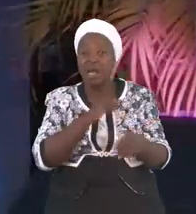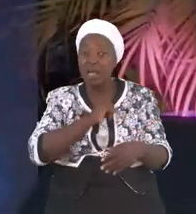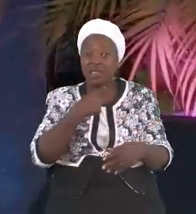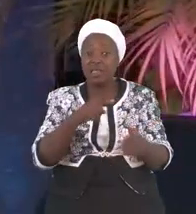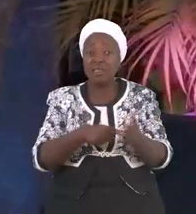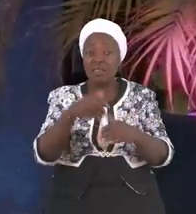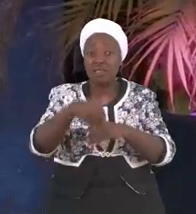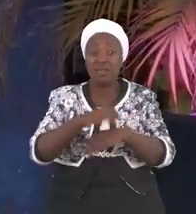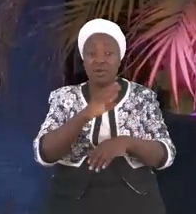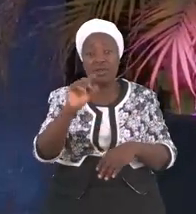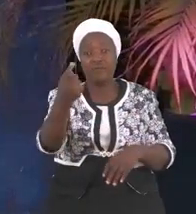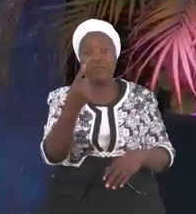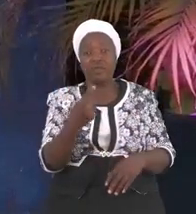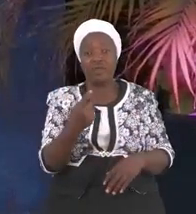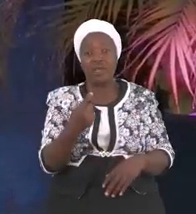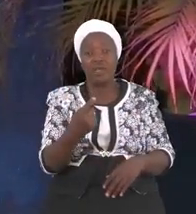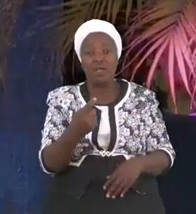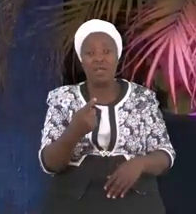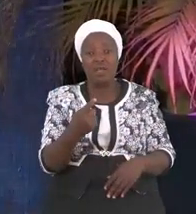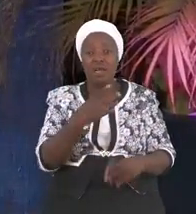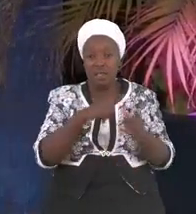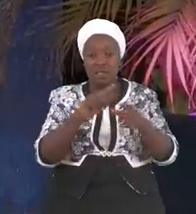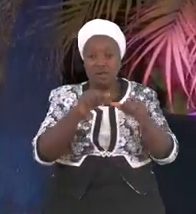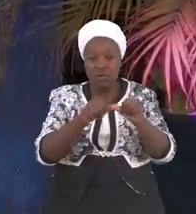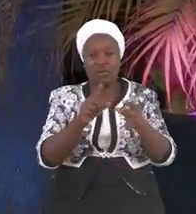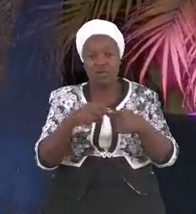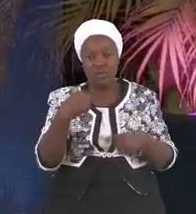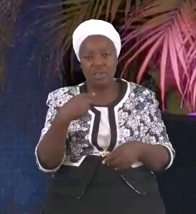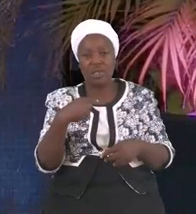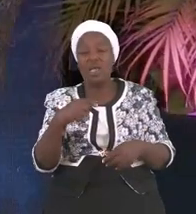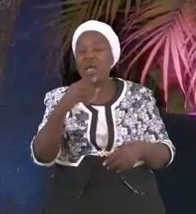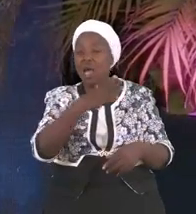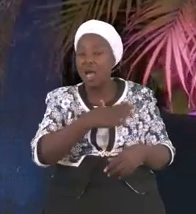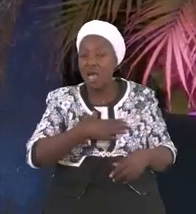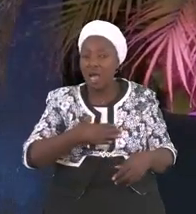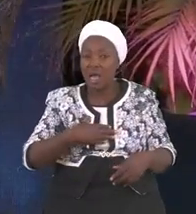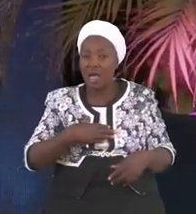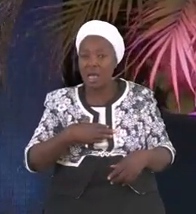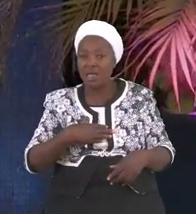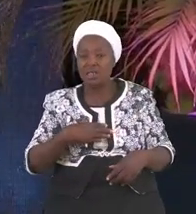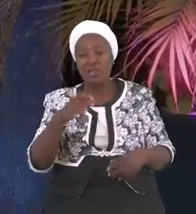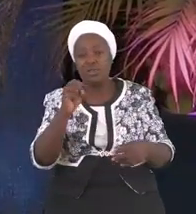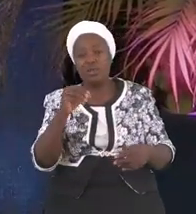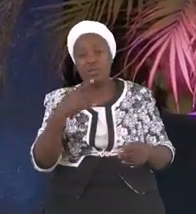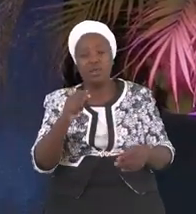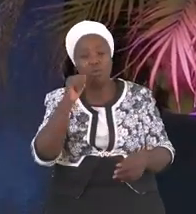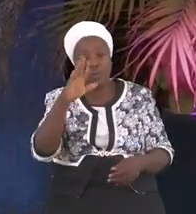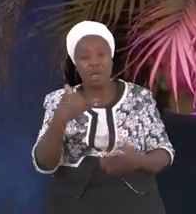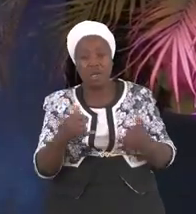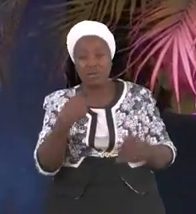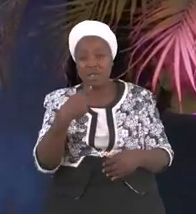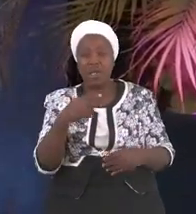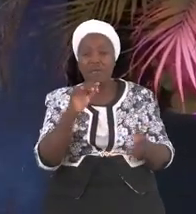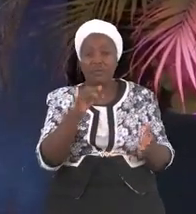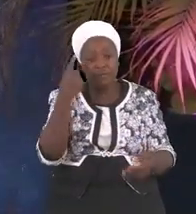you are the first. And then it goes on to say, and so the woman now said, for it is